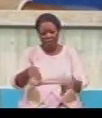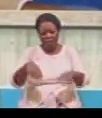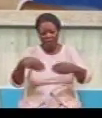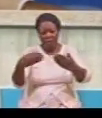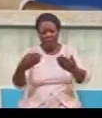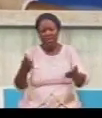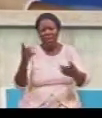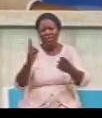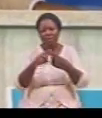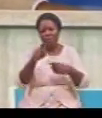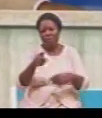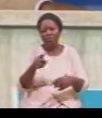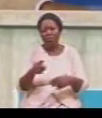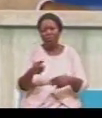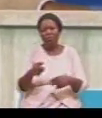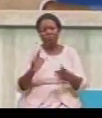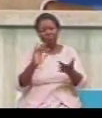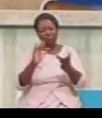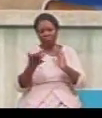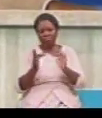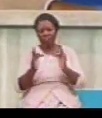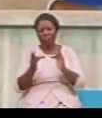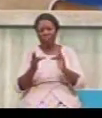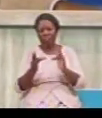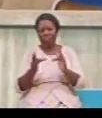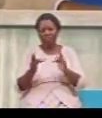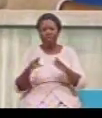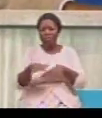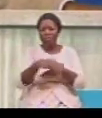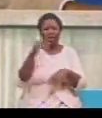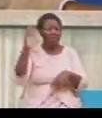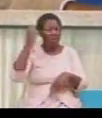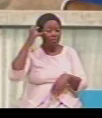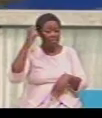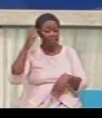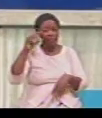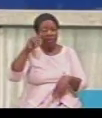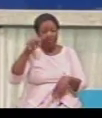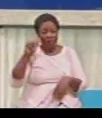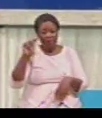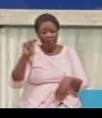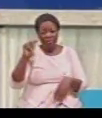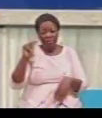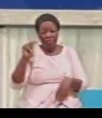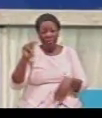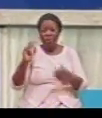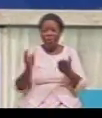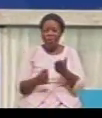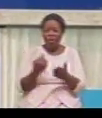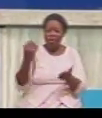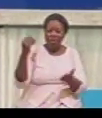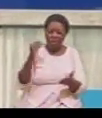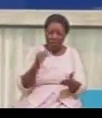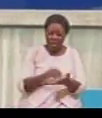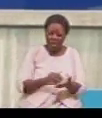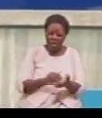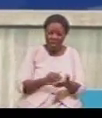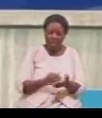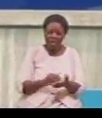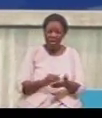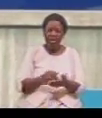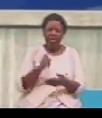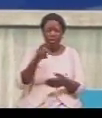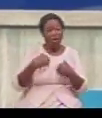presented unto you. Online, over the radio, over the television. Once again, you